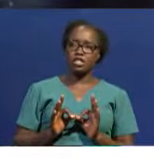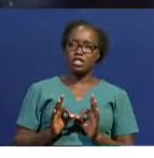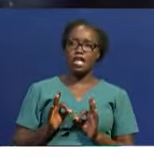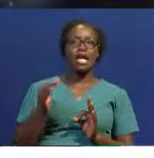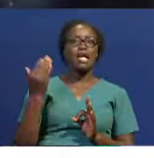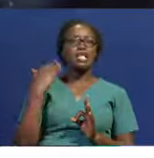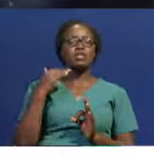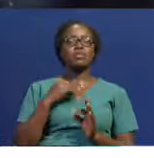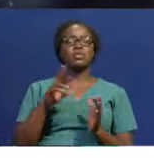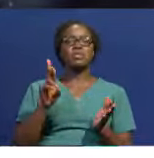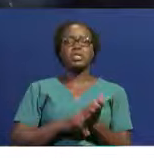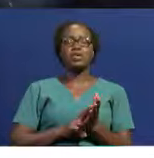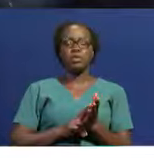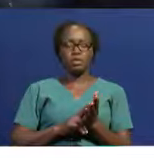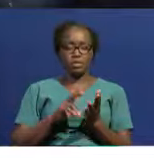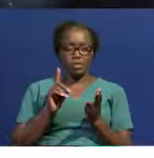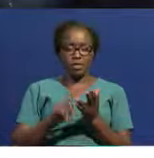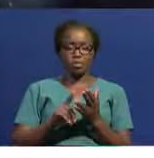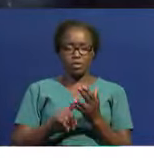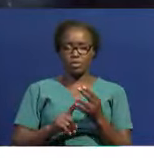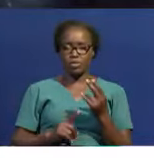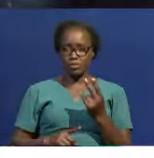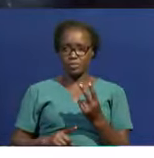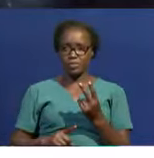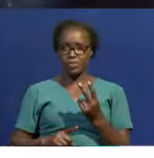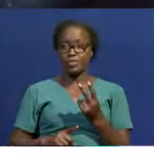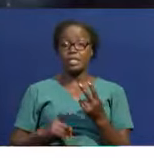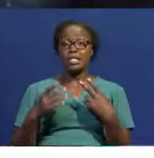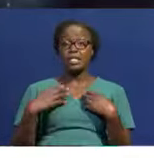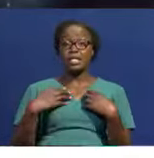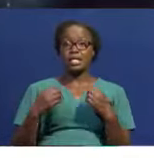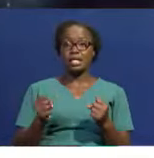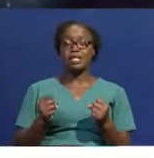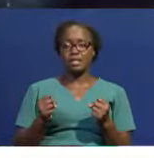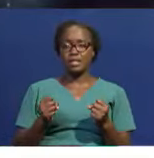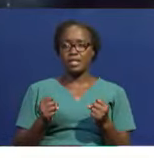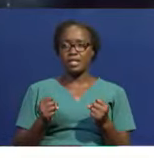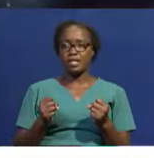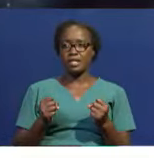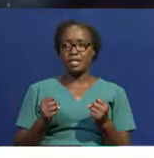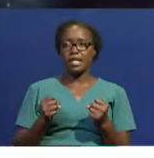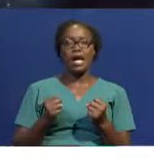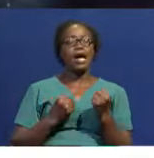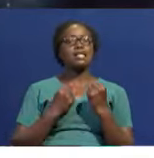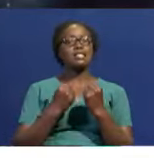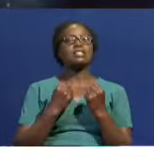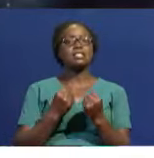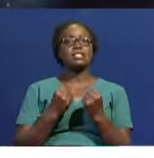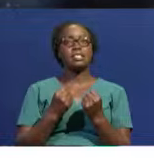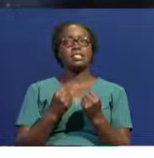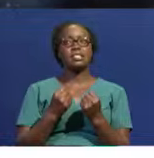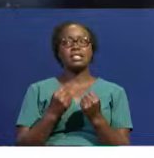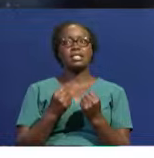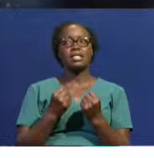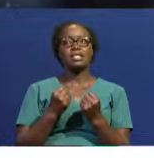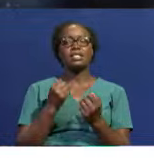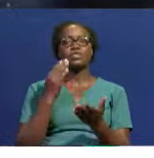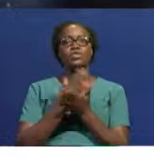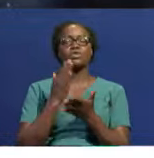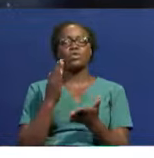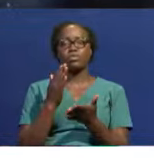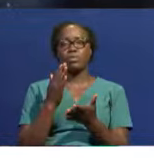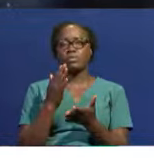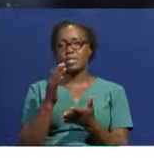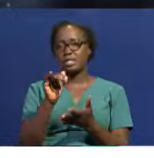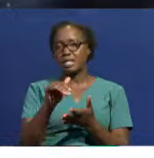criminal record. Number two, in terms of health and agility, they should also be confirmed